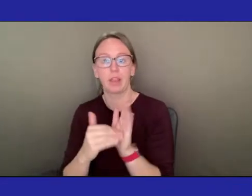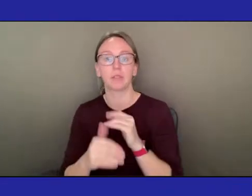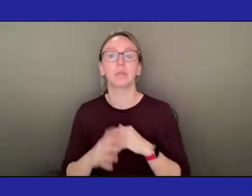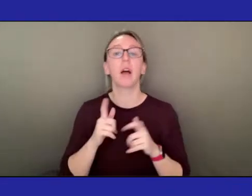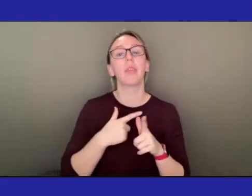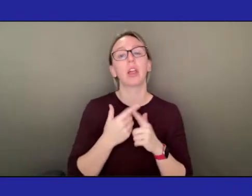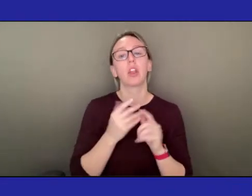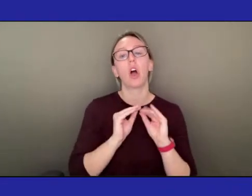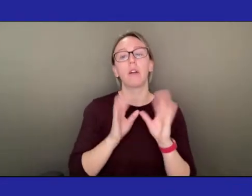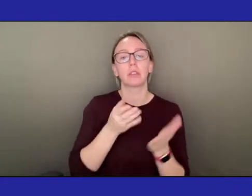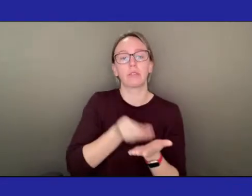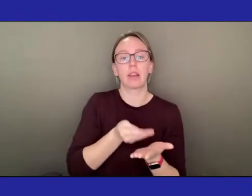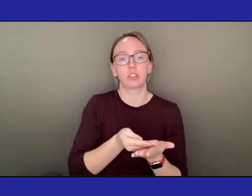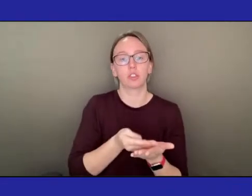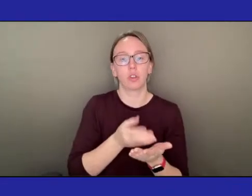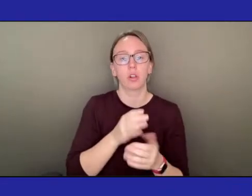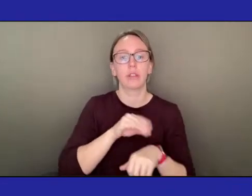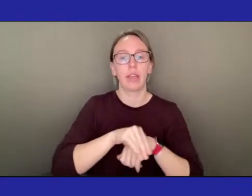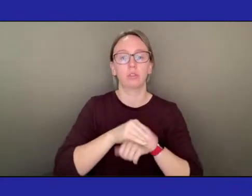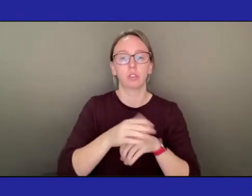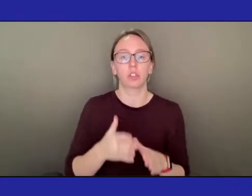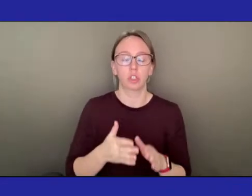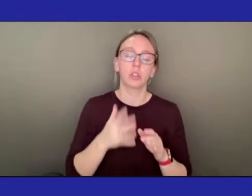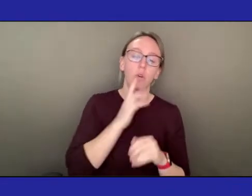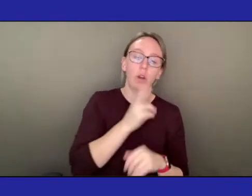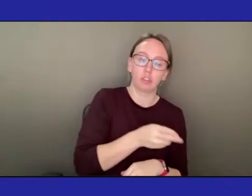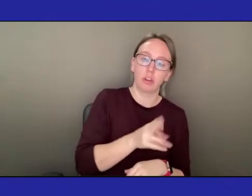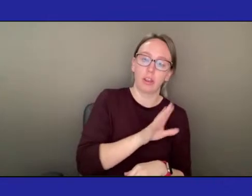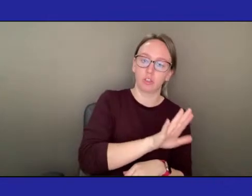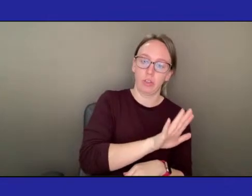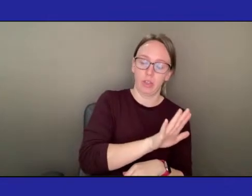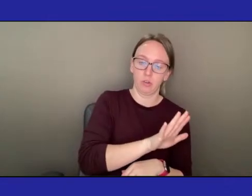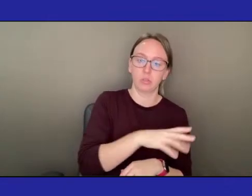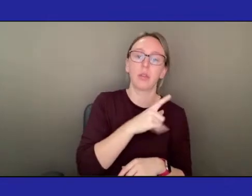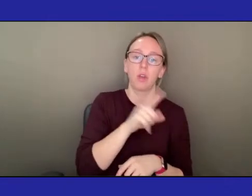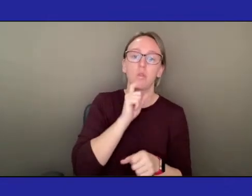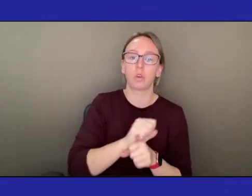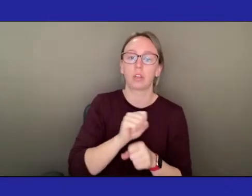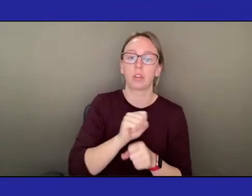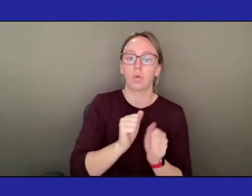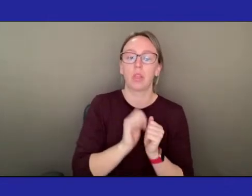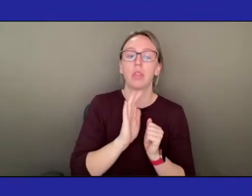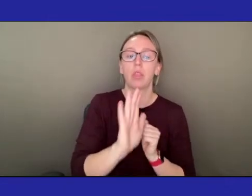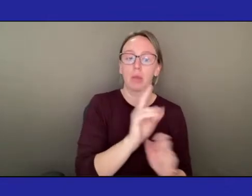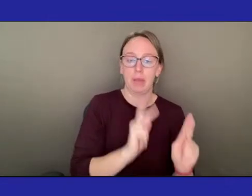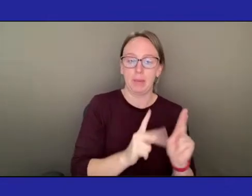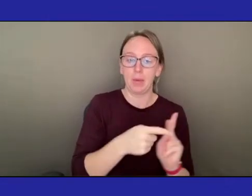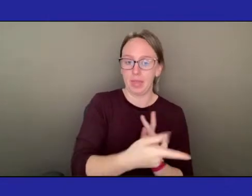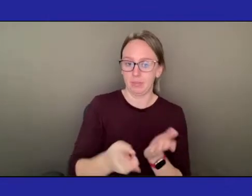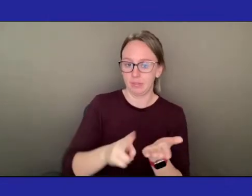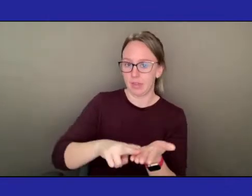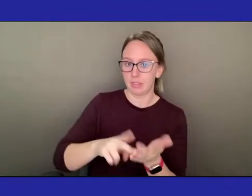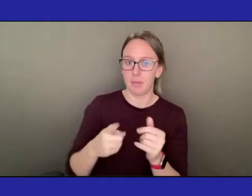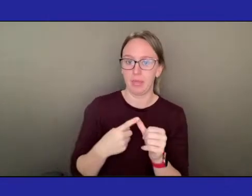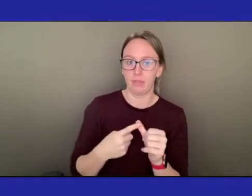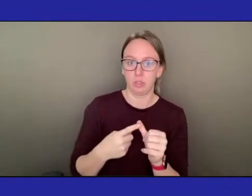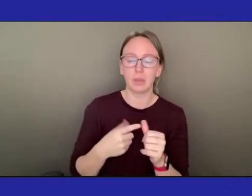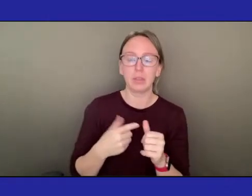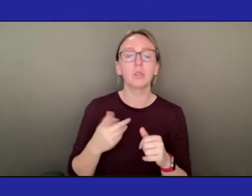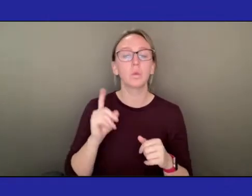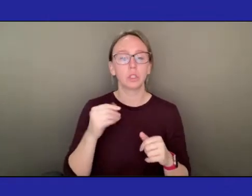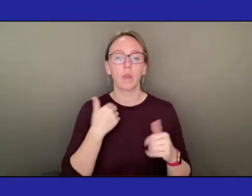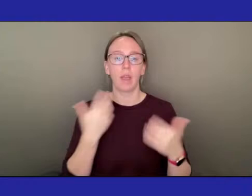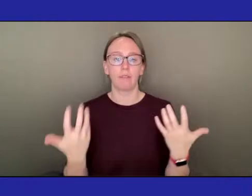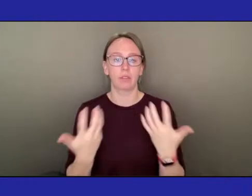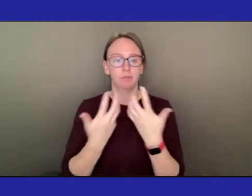the H&H side are working on the people they signed up in the first place. We have an interplay between all